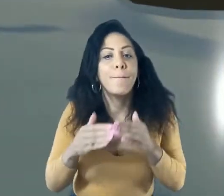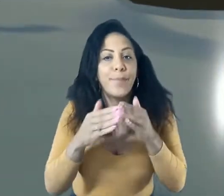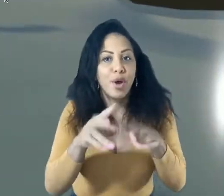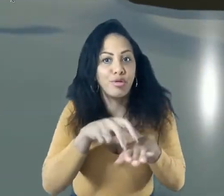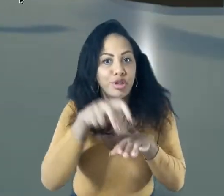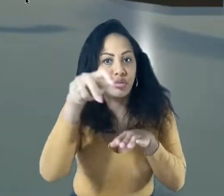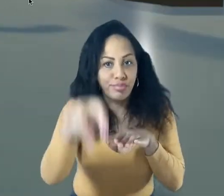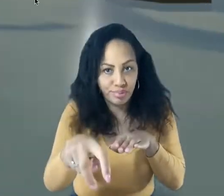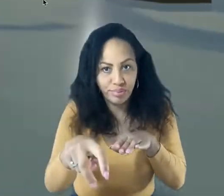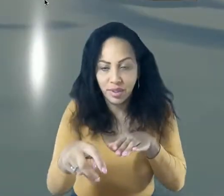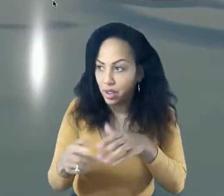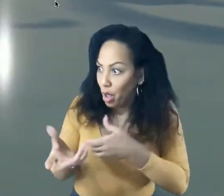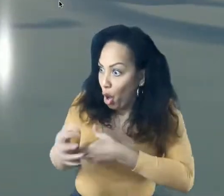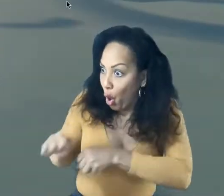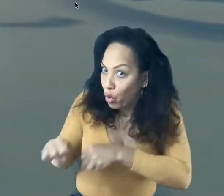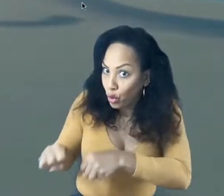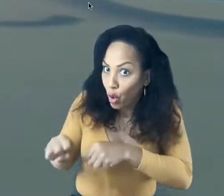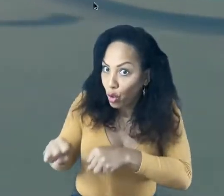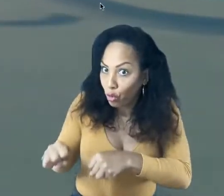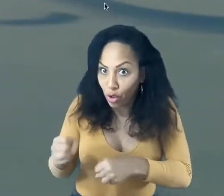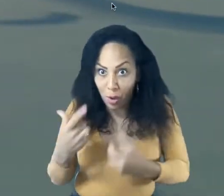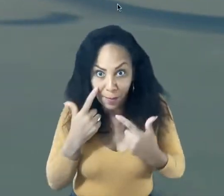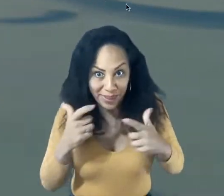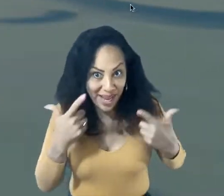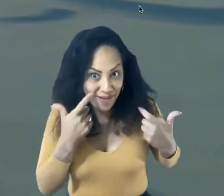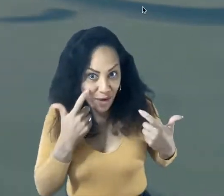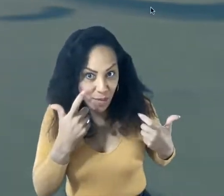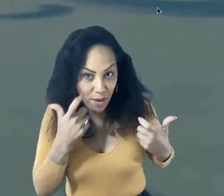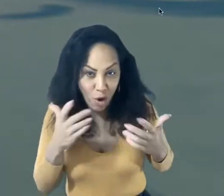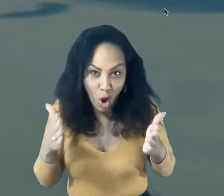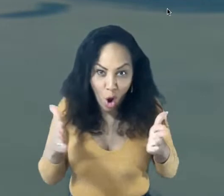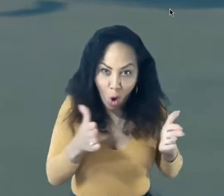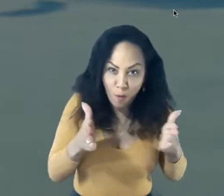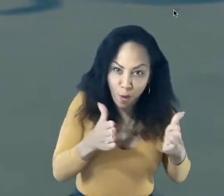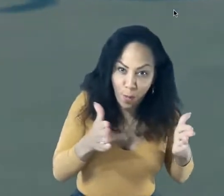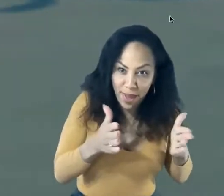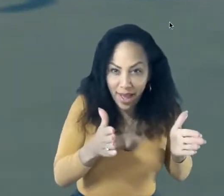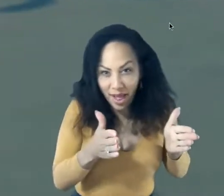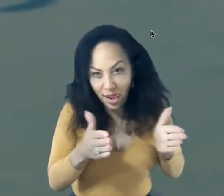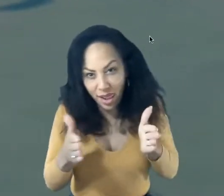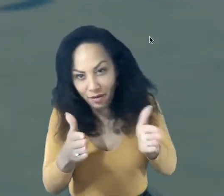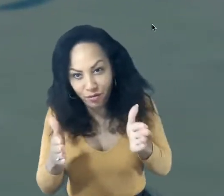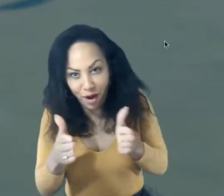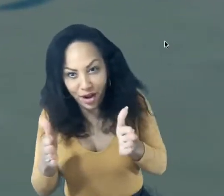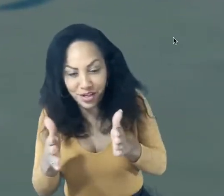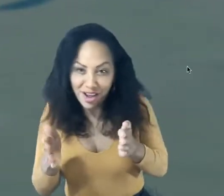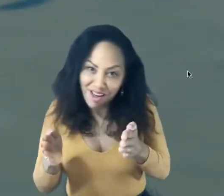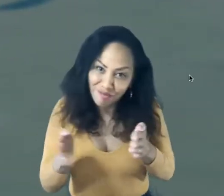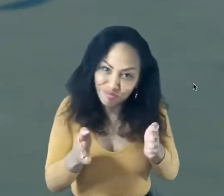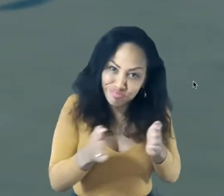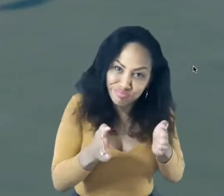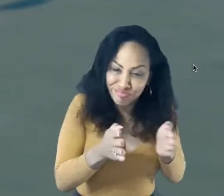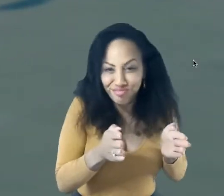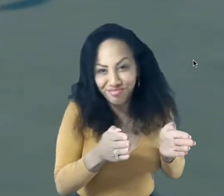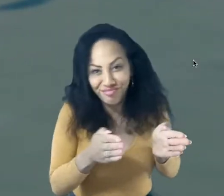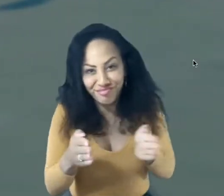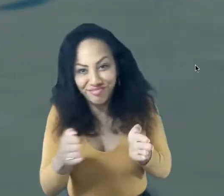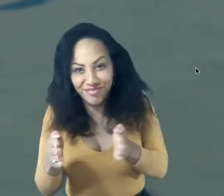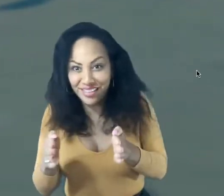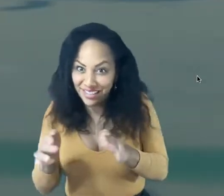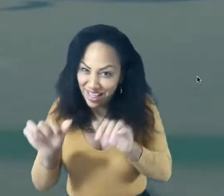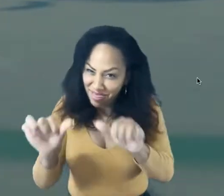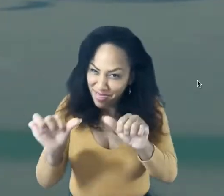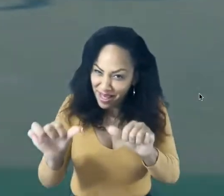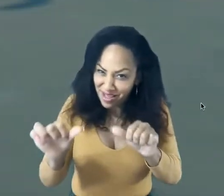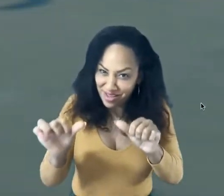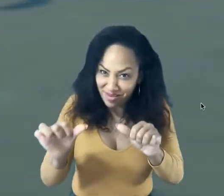boat to that and keep it steady. No, over a bit, left a bit, no, back right, right a bit, that's it, just keep it